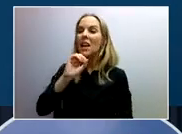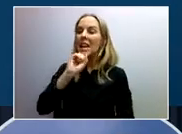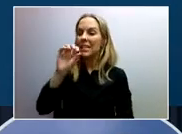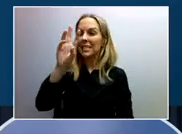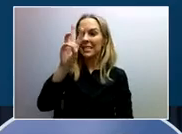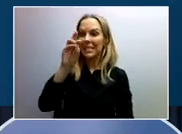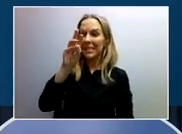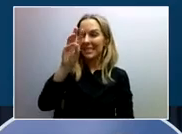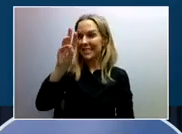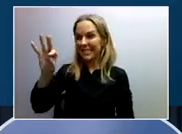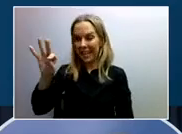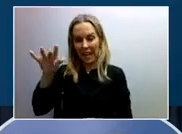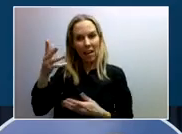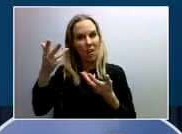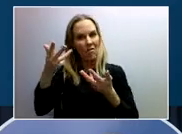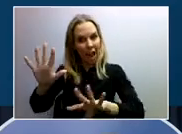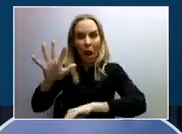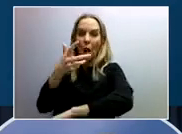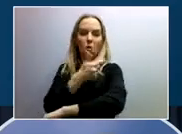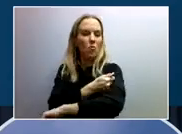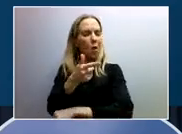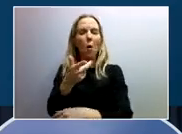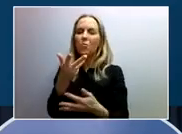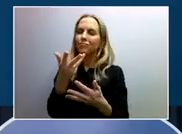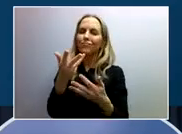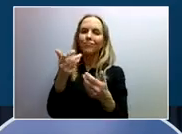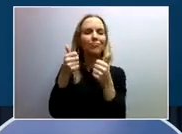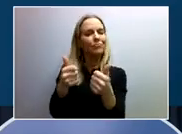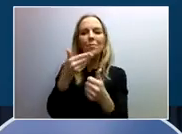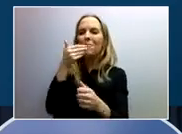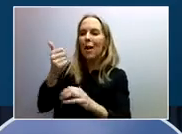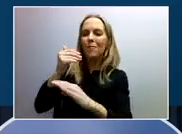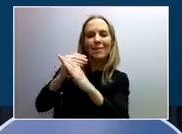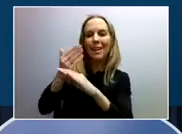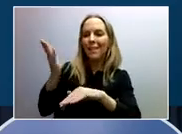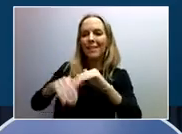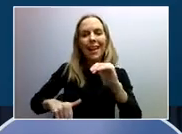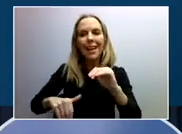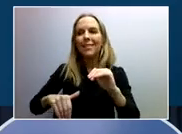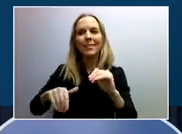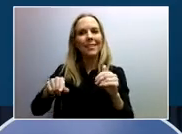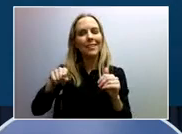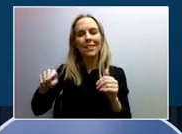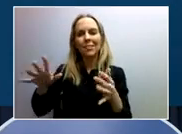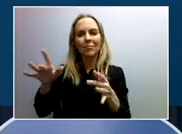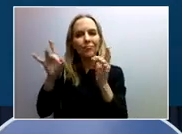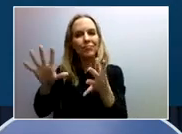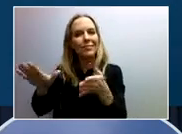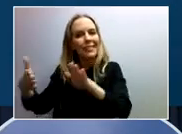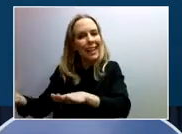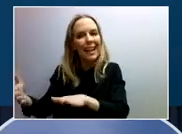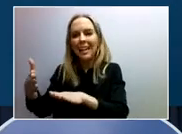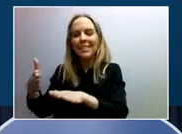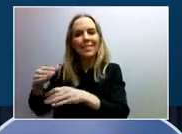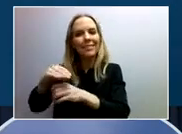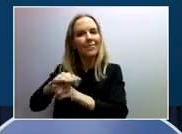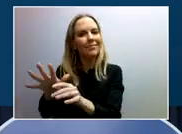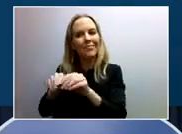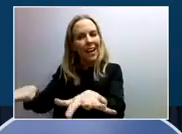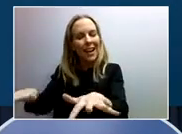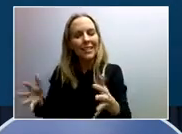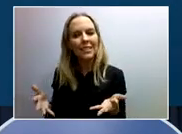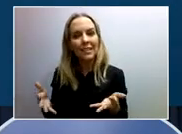you are so much better protected against this very deadly virus. And then if you're